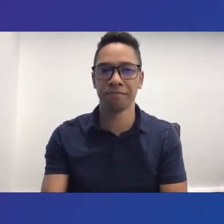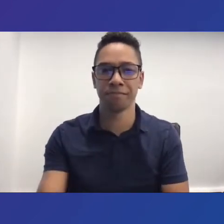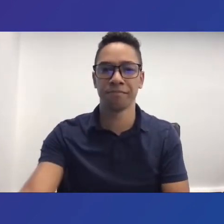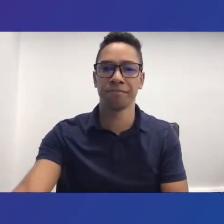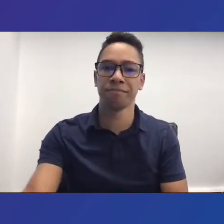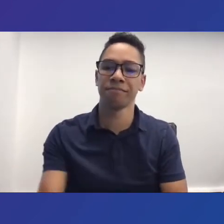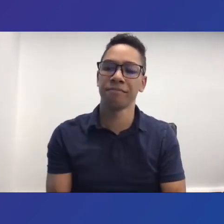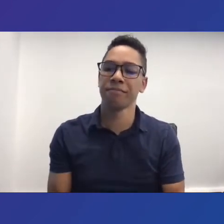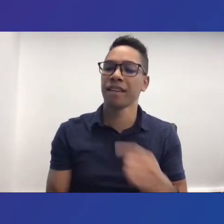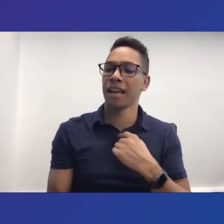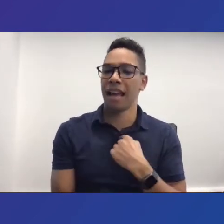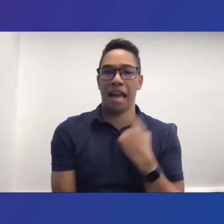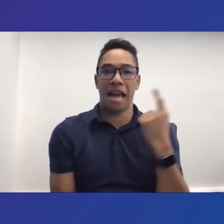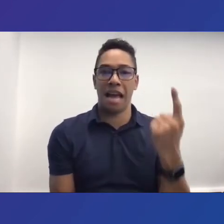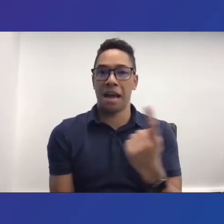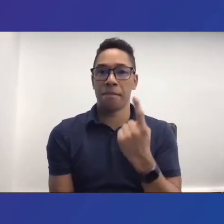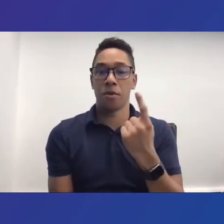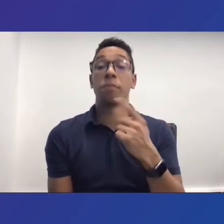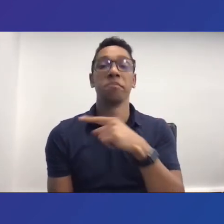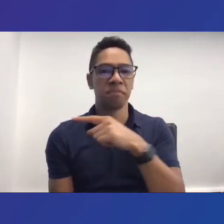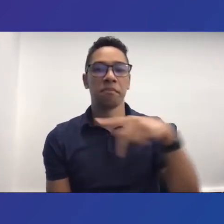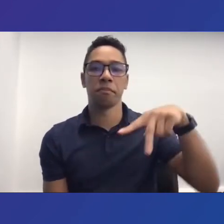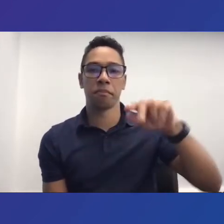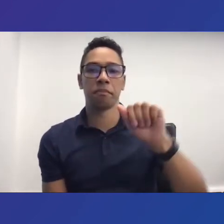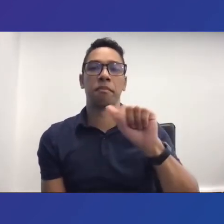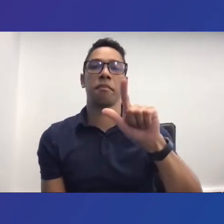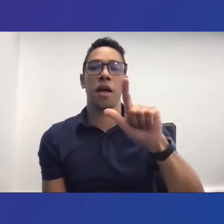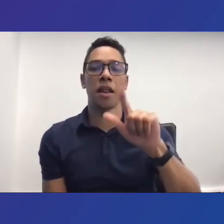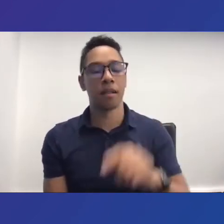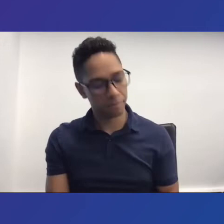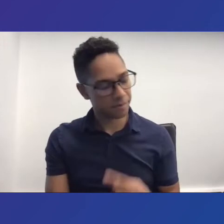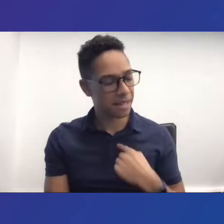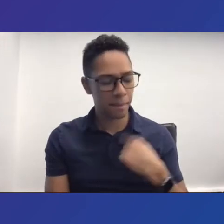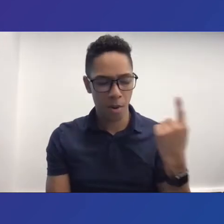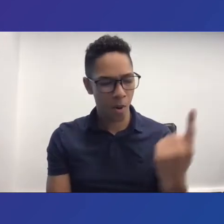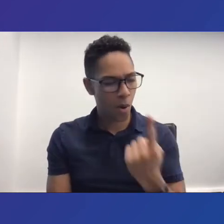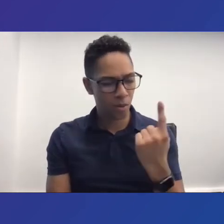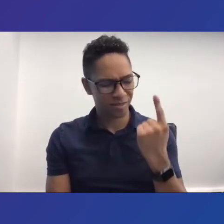always wondering, thank you, Paul here. I'm always wondering about the